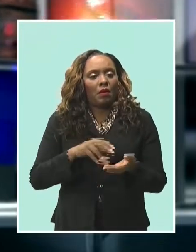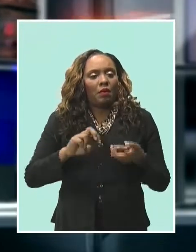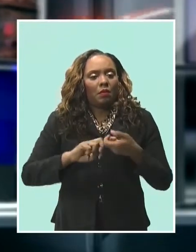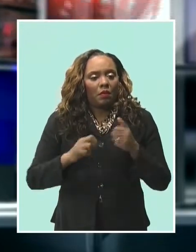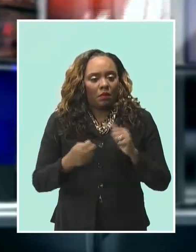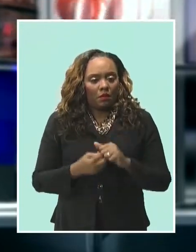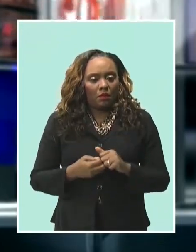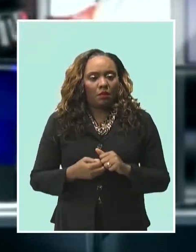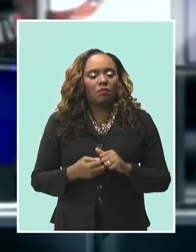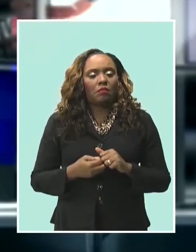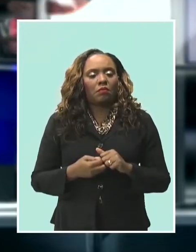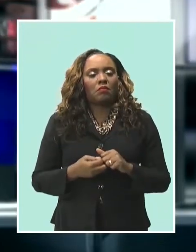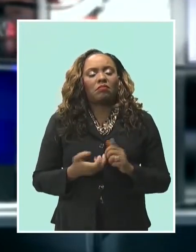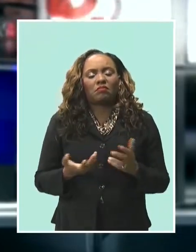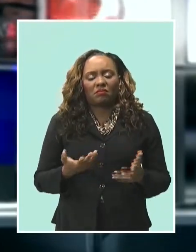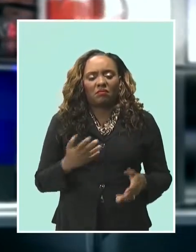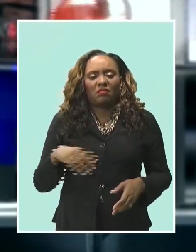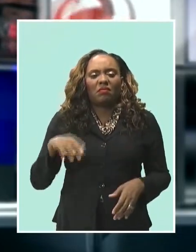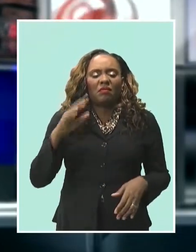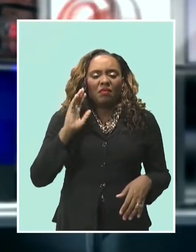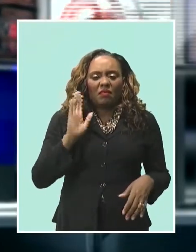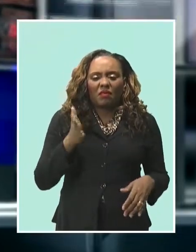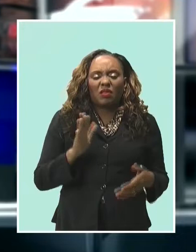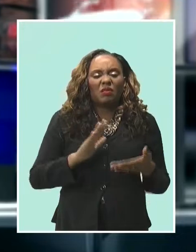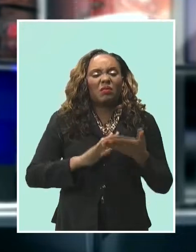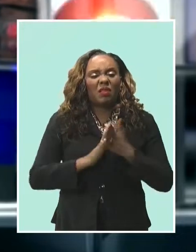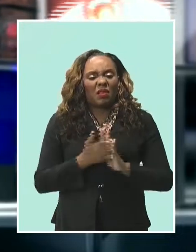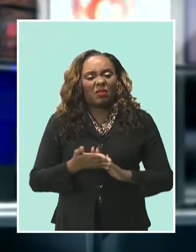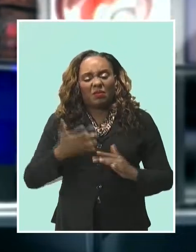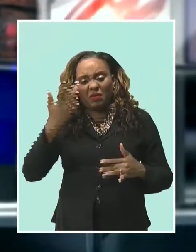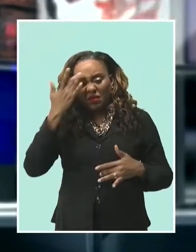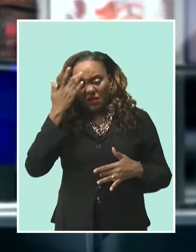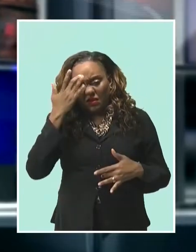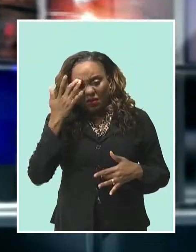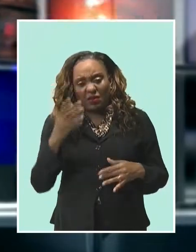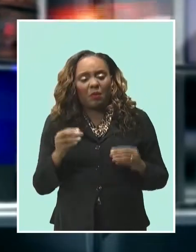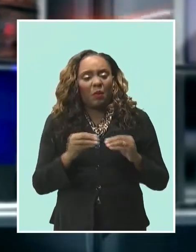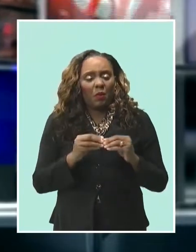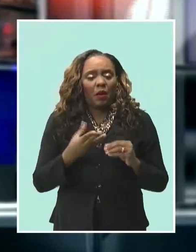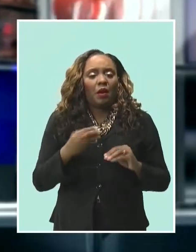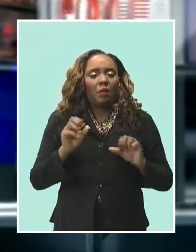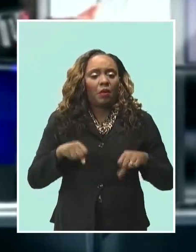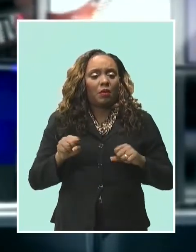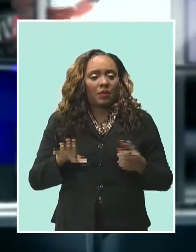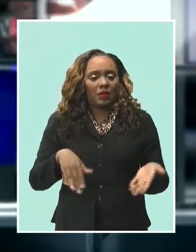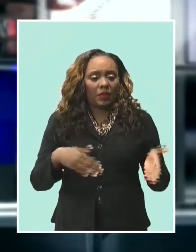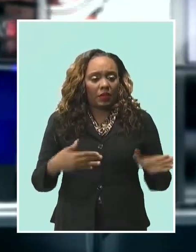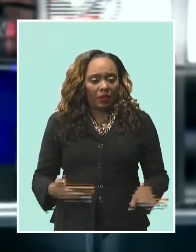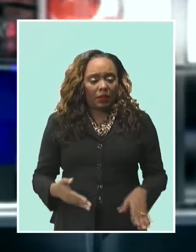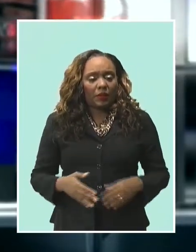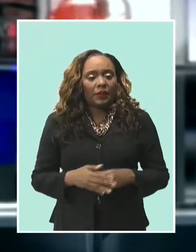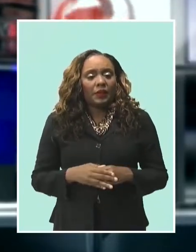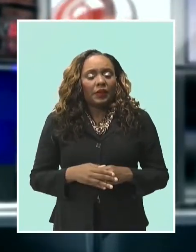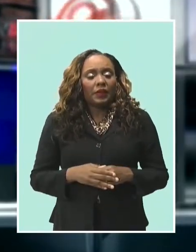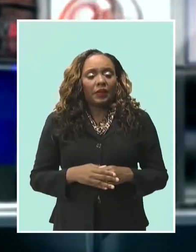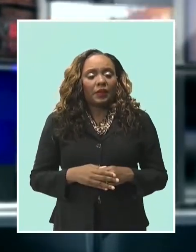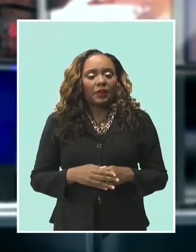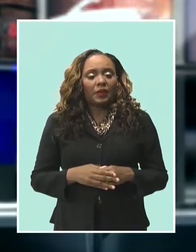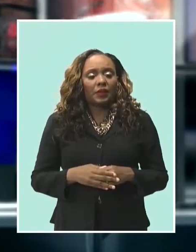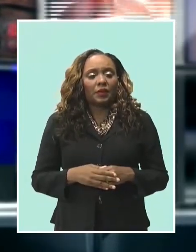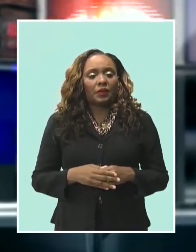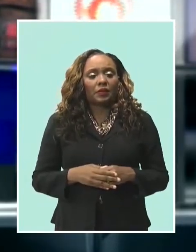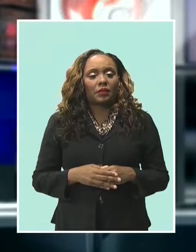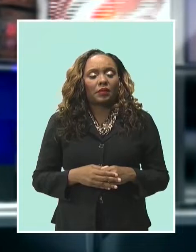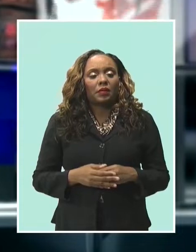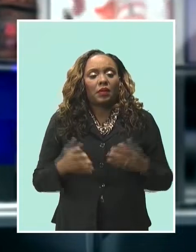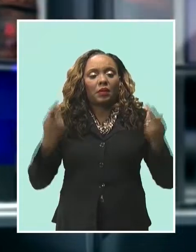ones most susceptible to coming down with and perhaps dying from COVID-19. So as a result, the Prime Minister said getting the quarantine